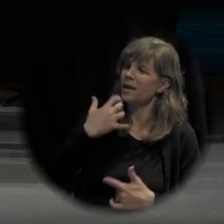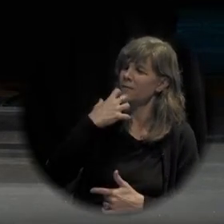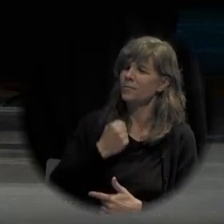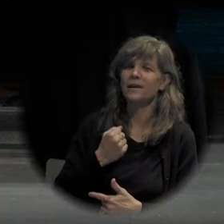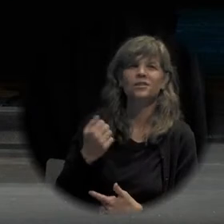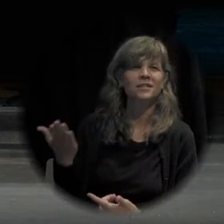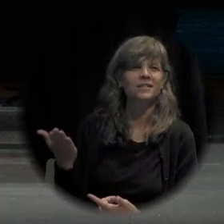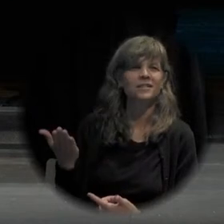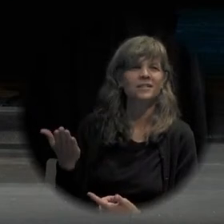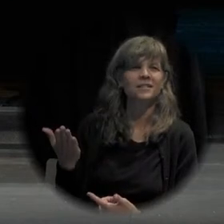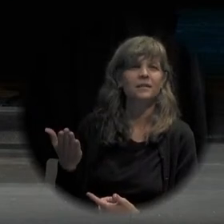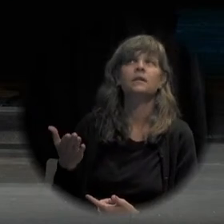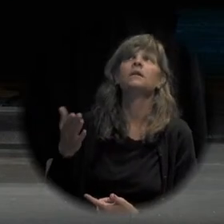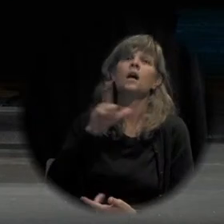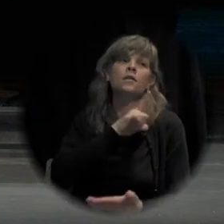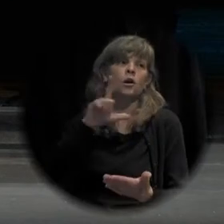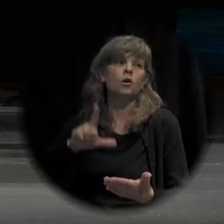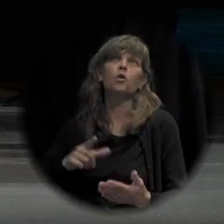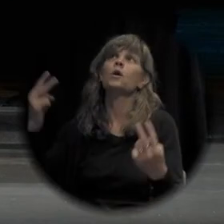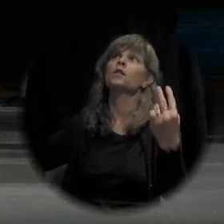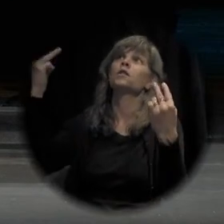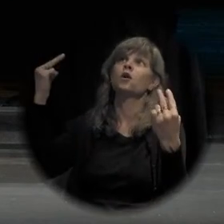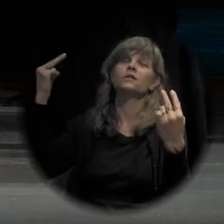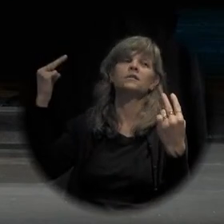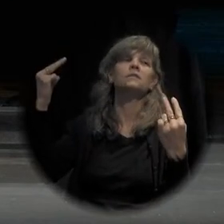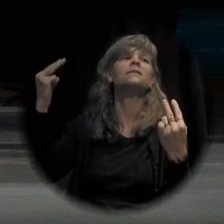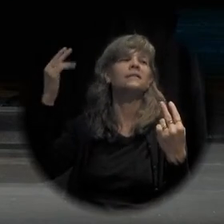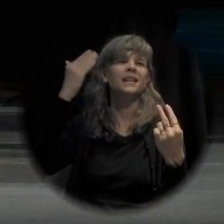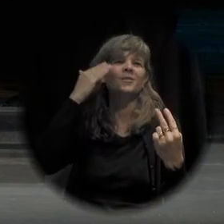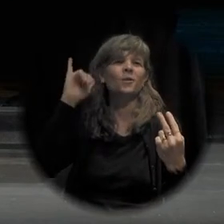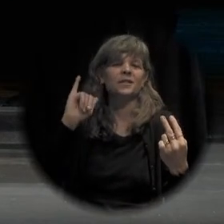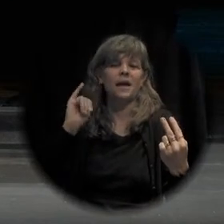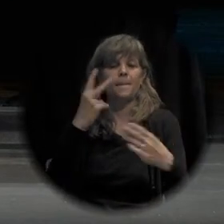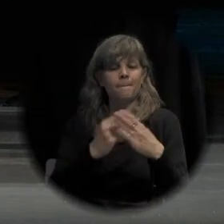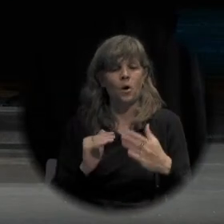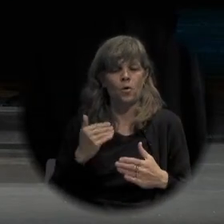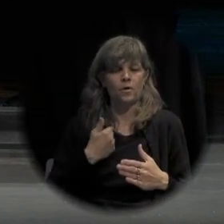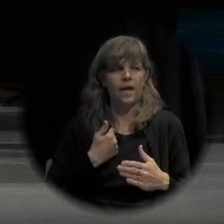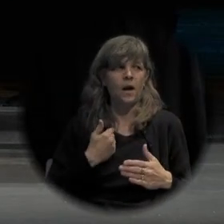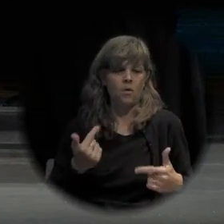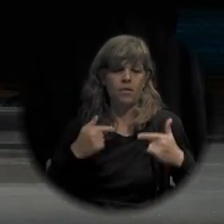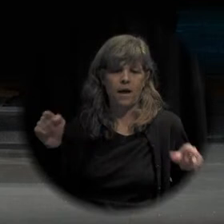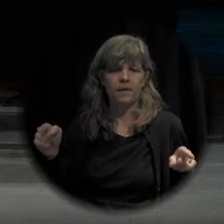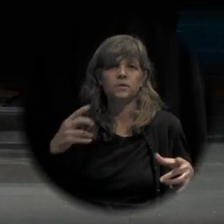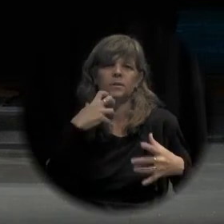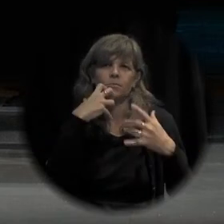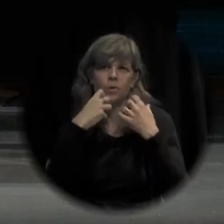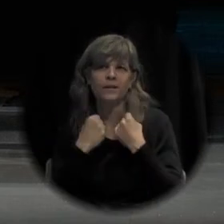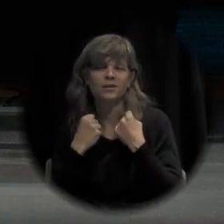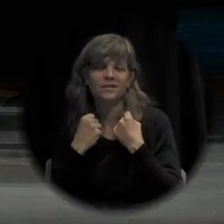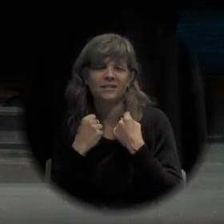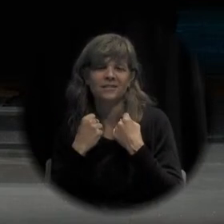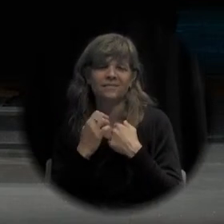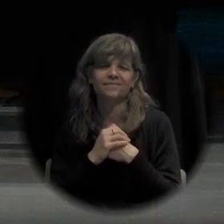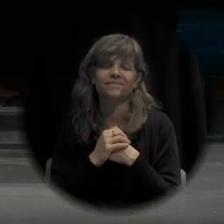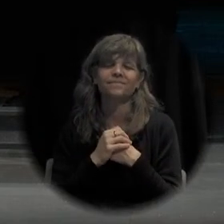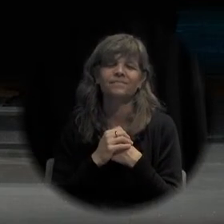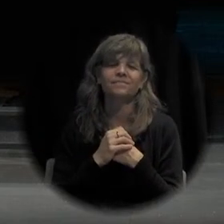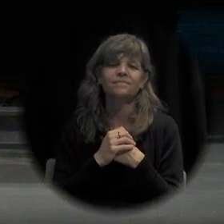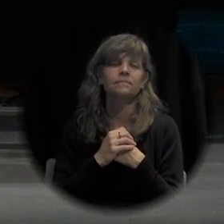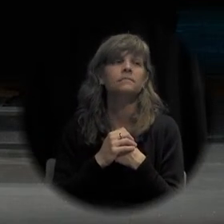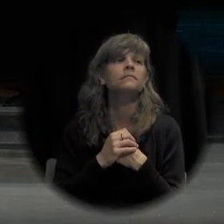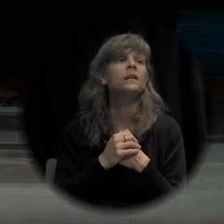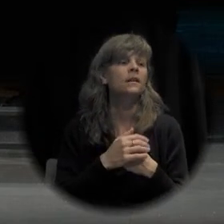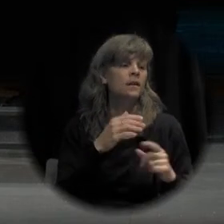precious in the sight of the Lord. And may he deliver me out of all tribulation. God is the